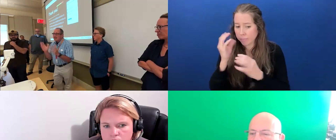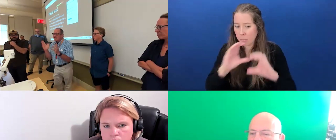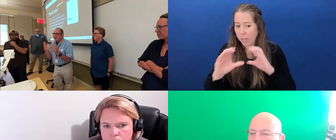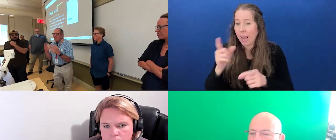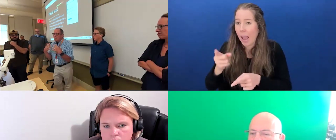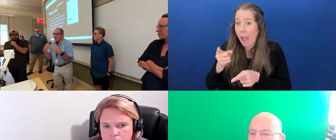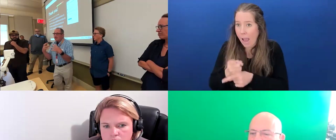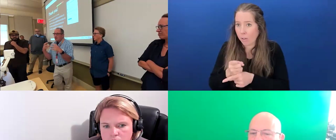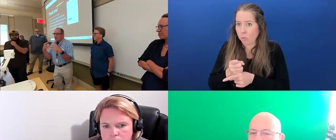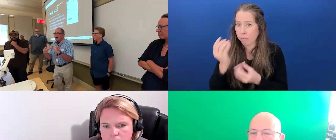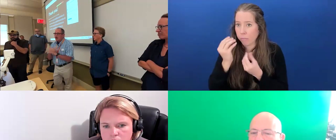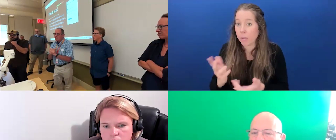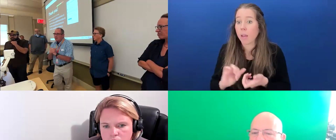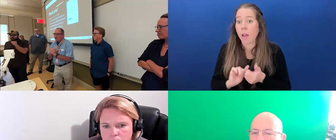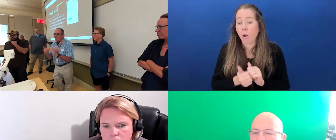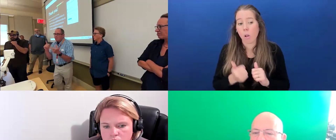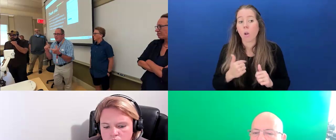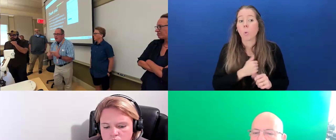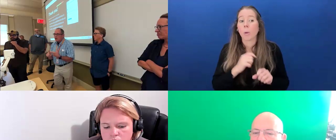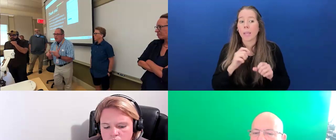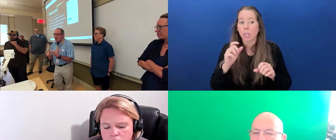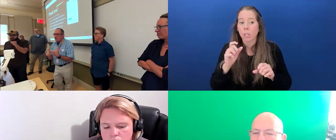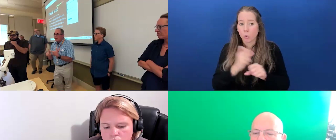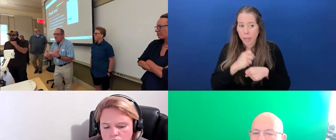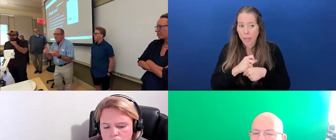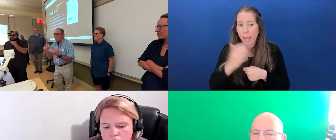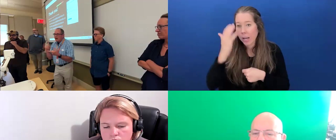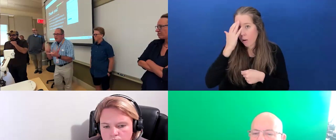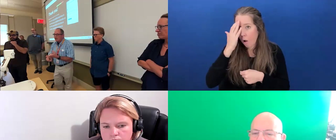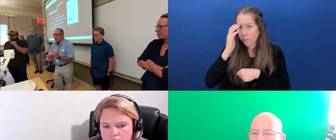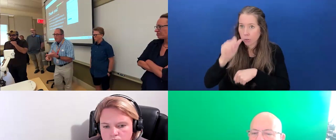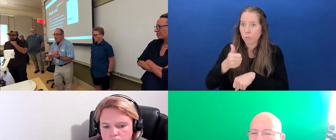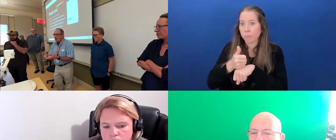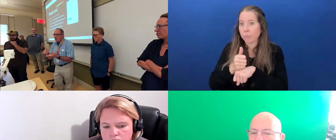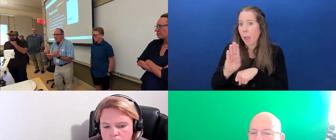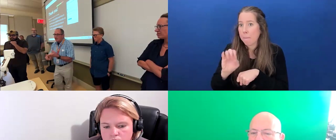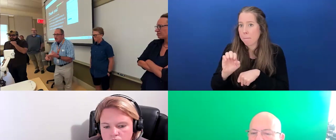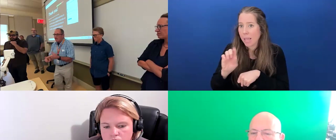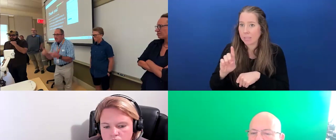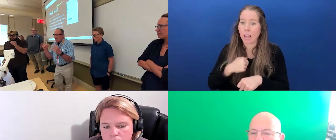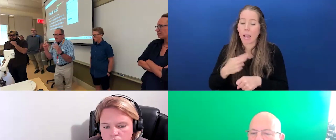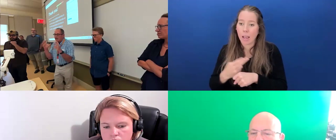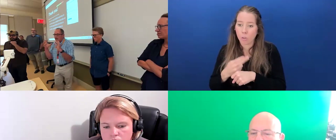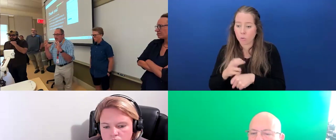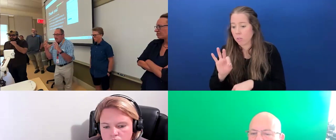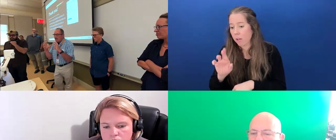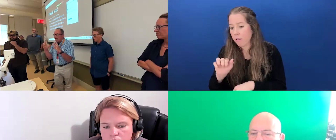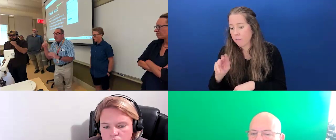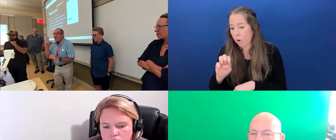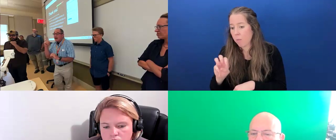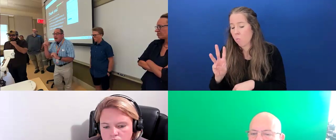do that is we create a knowledge base. I create a knowledge base. I use a framework called LangChain,